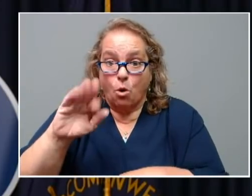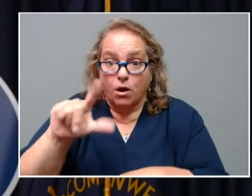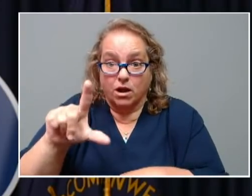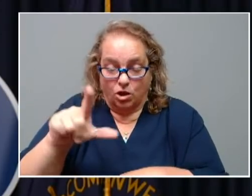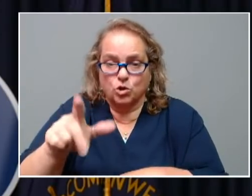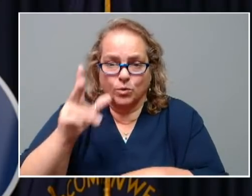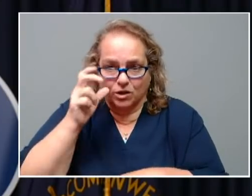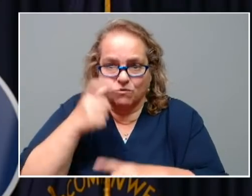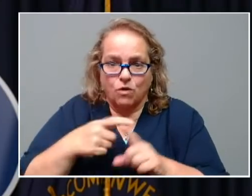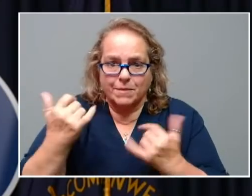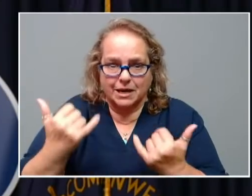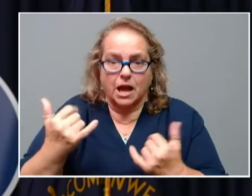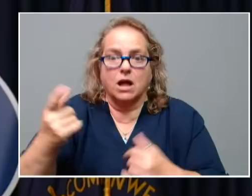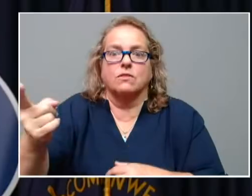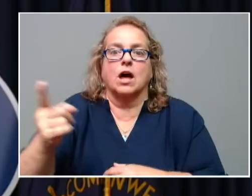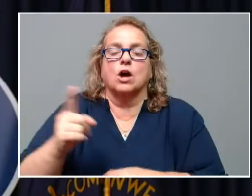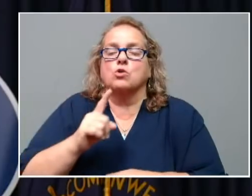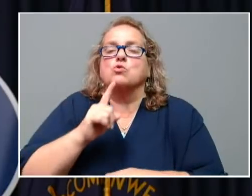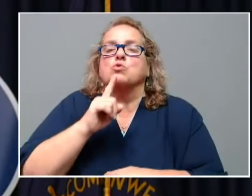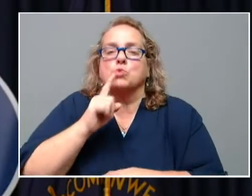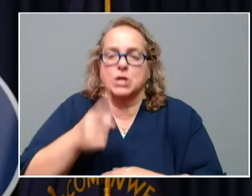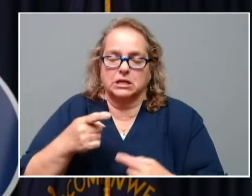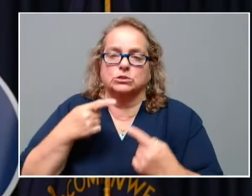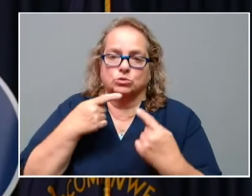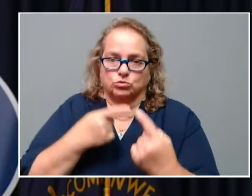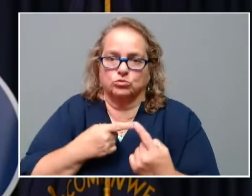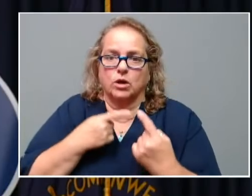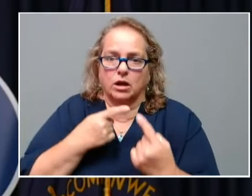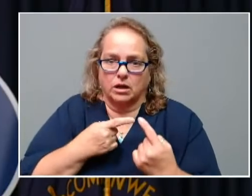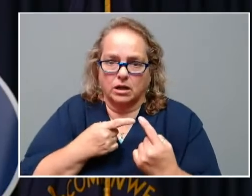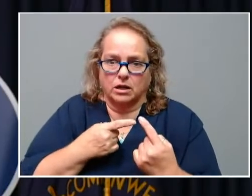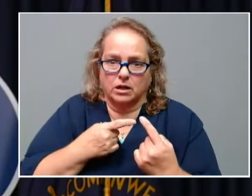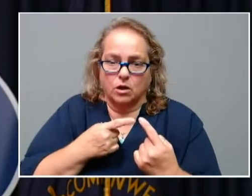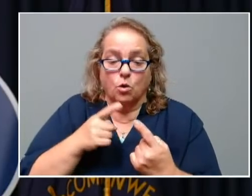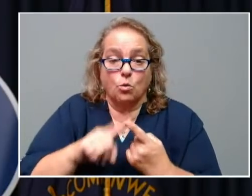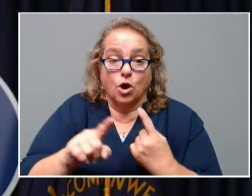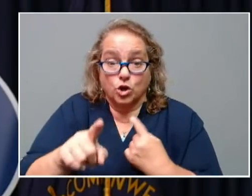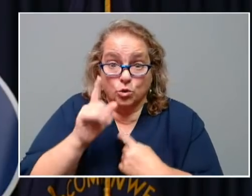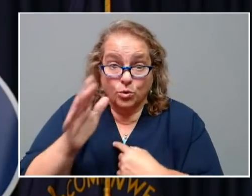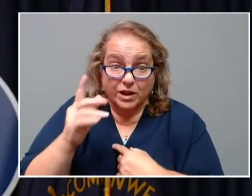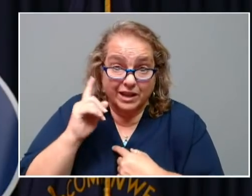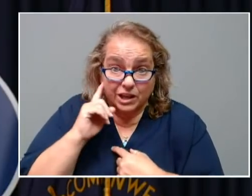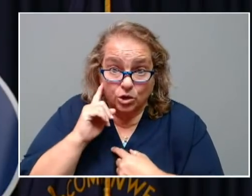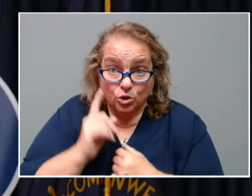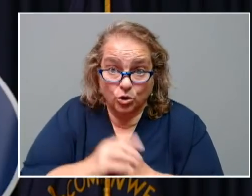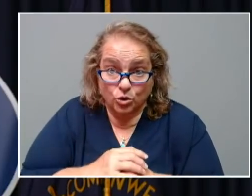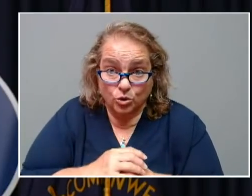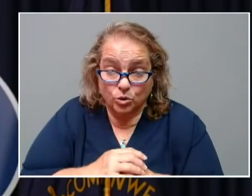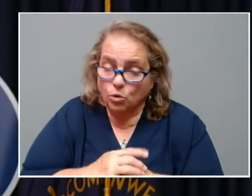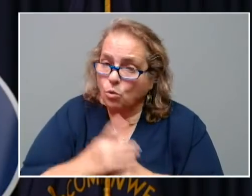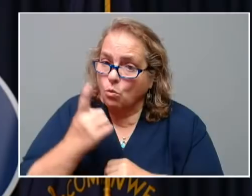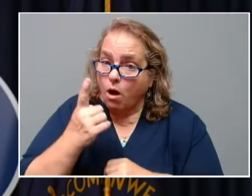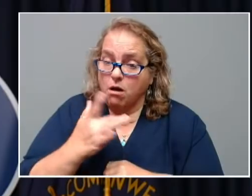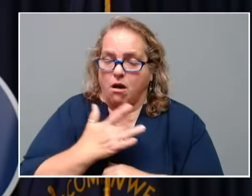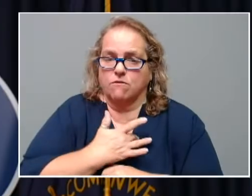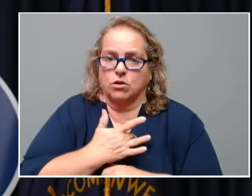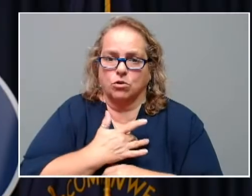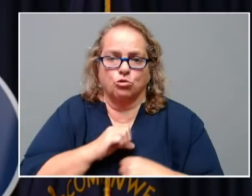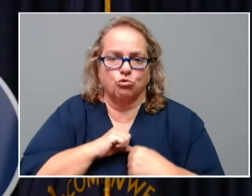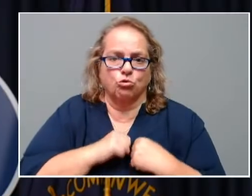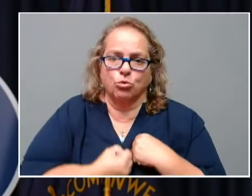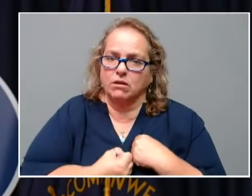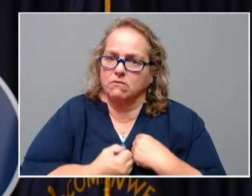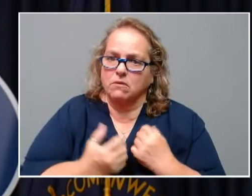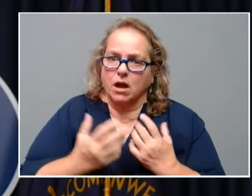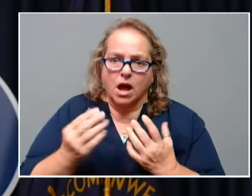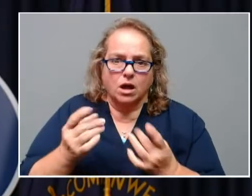are truly struggling. And the message you will hear is one of grief and one of tragedy and